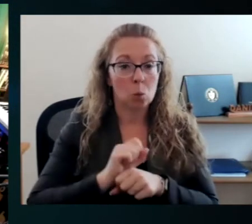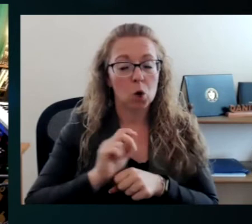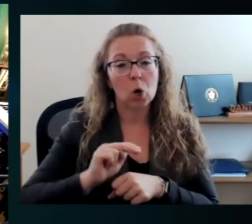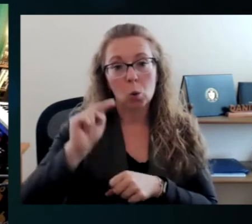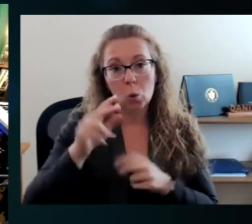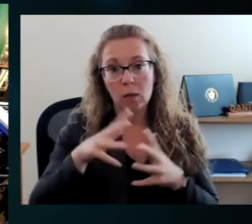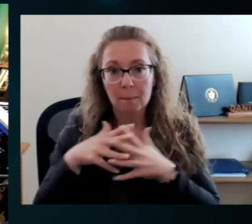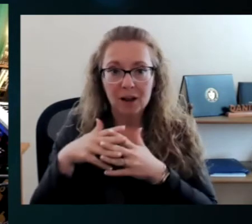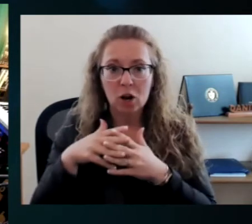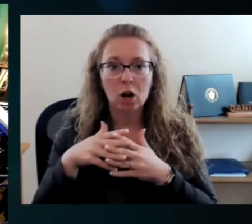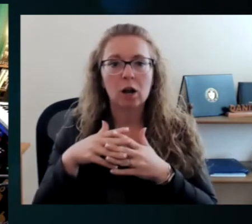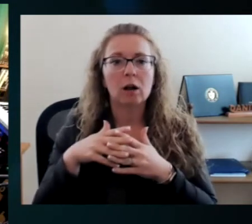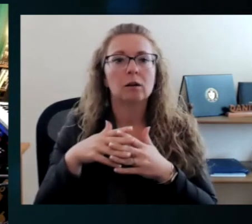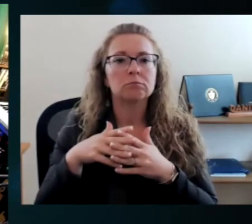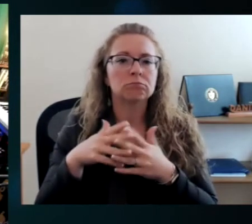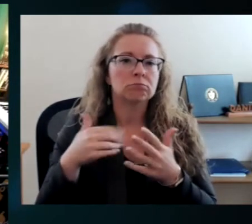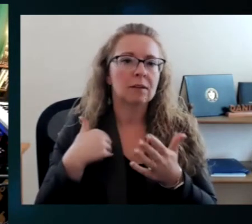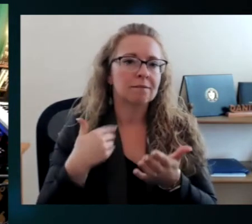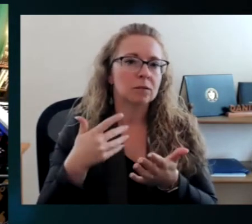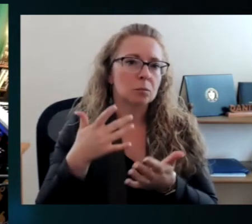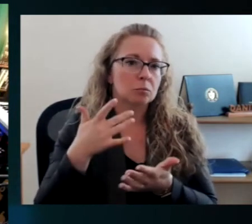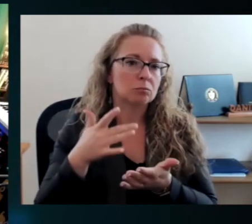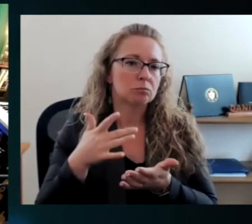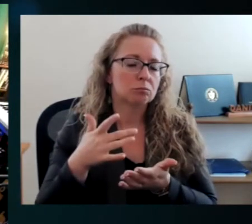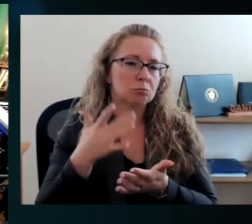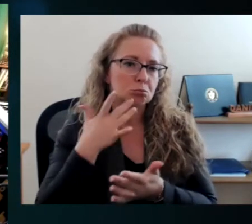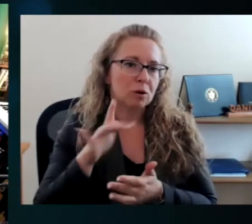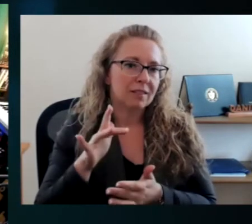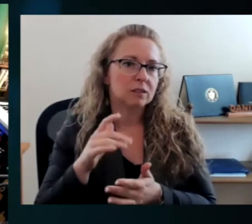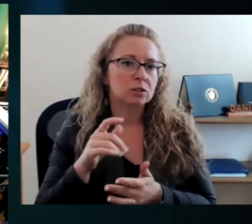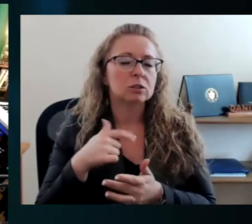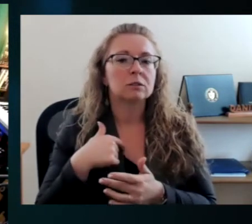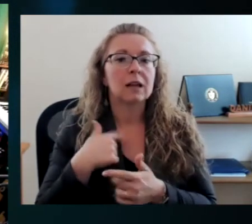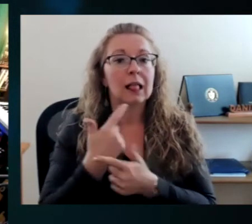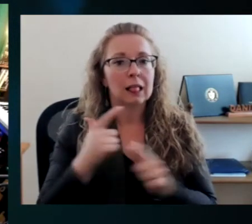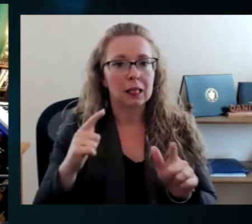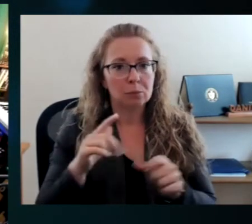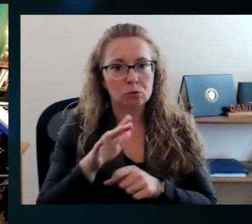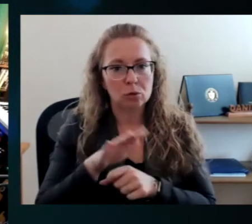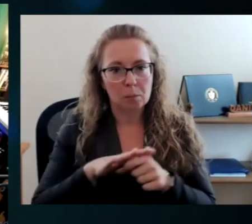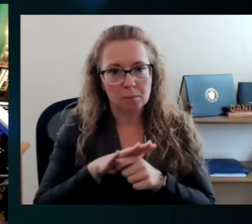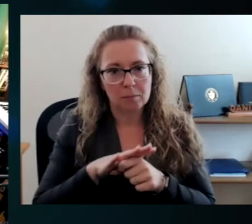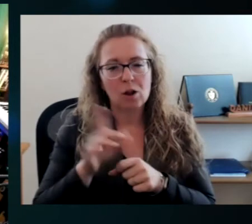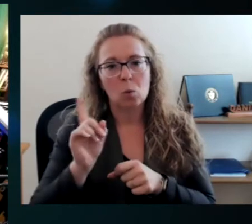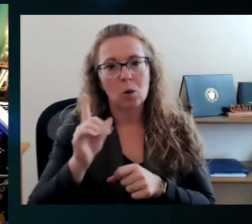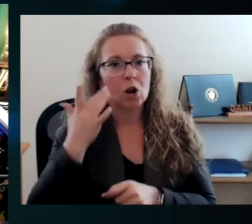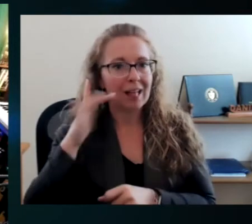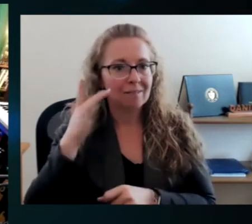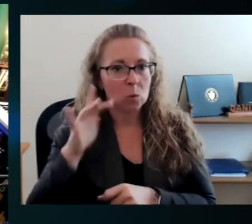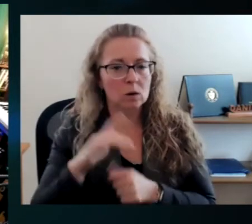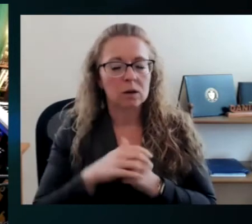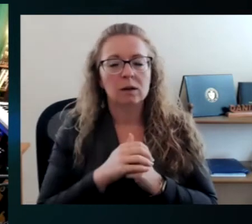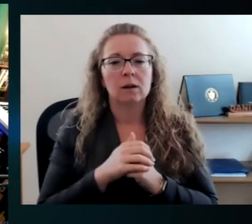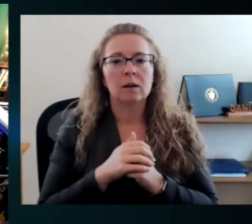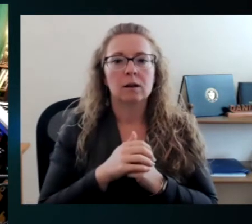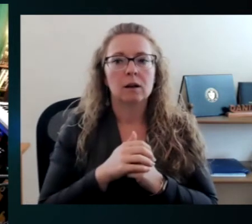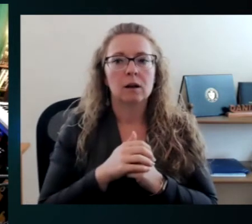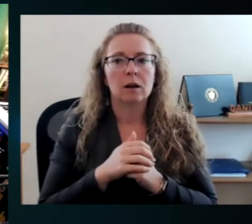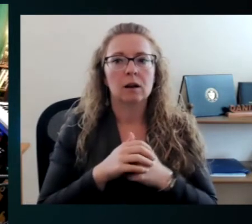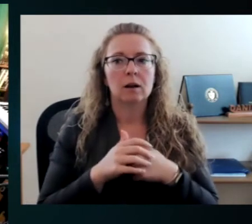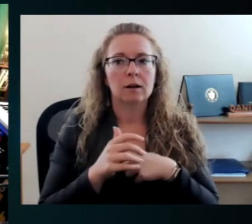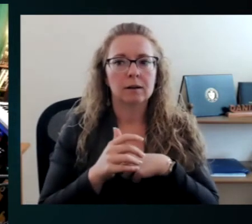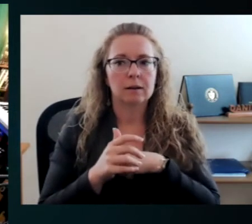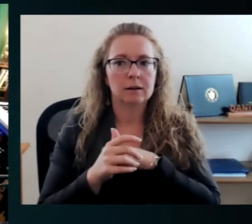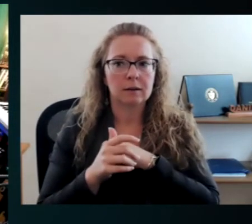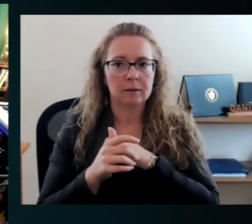of geographic privilege. I live in a fairly liberal part of North America, California. And so I am not the